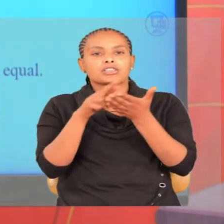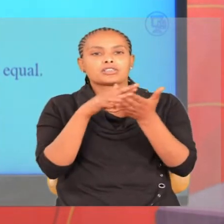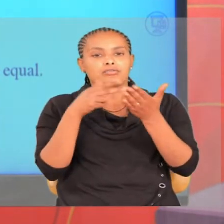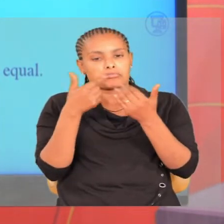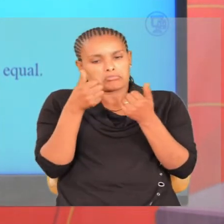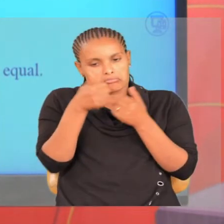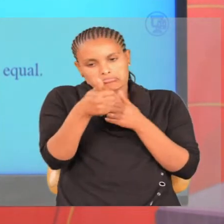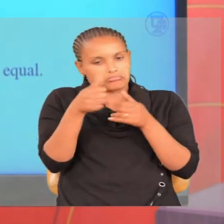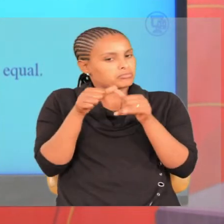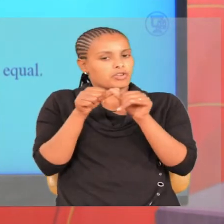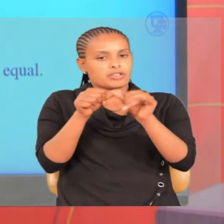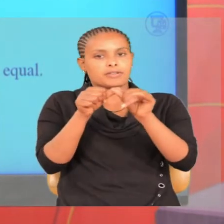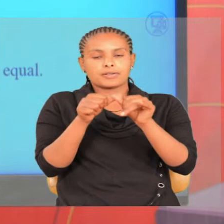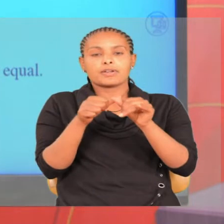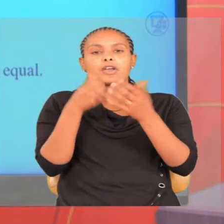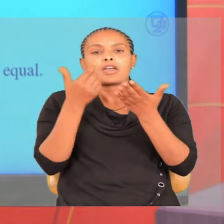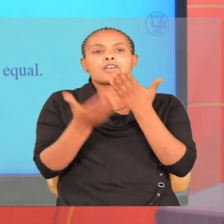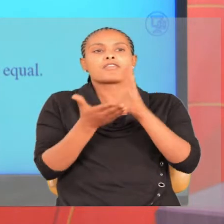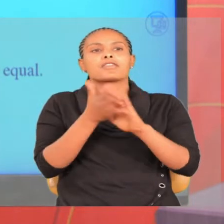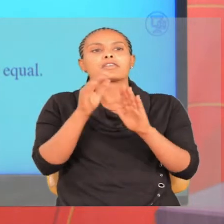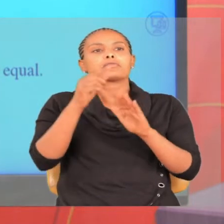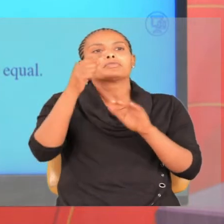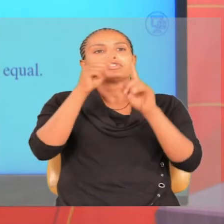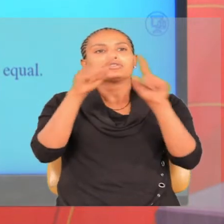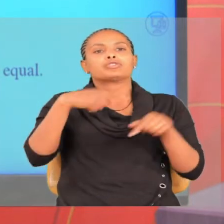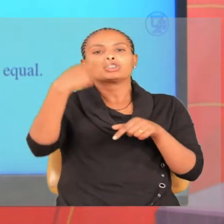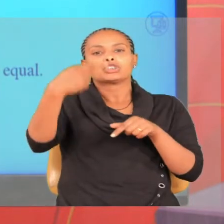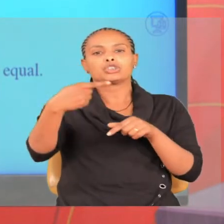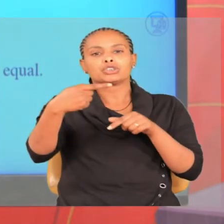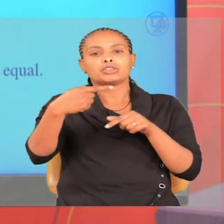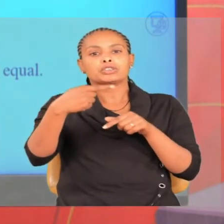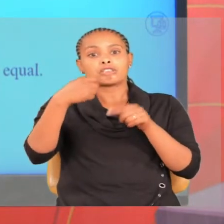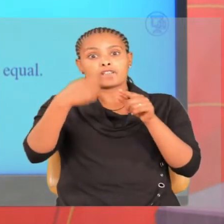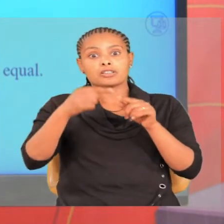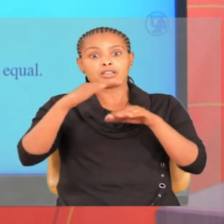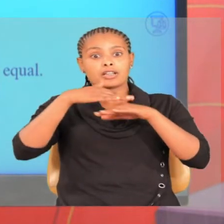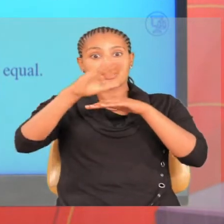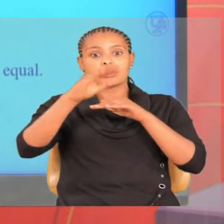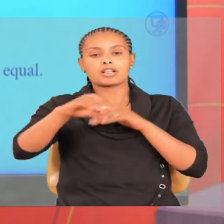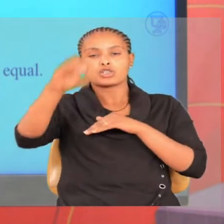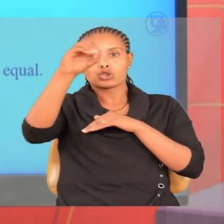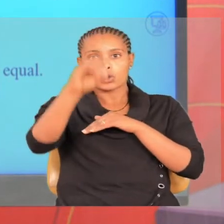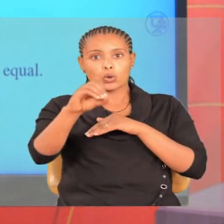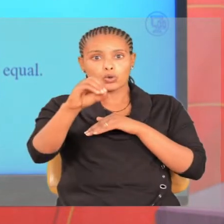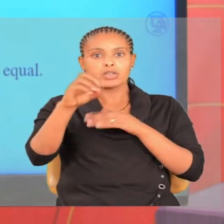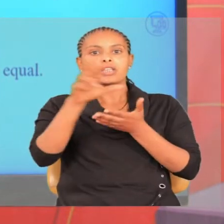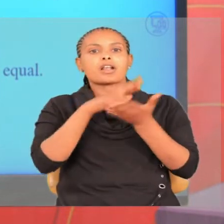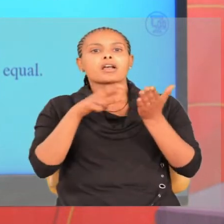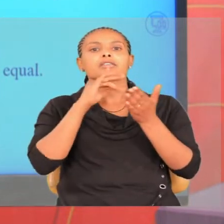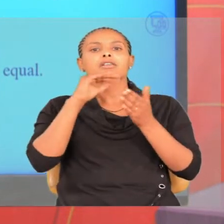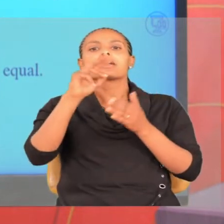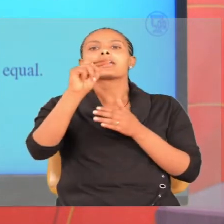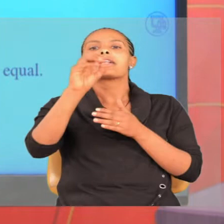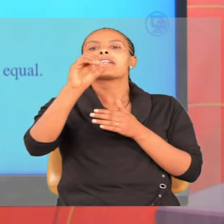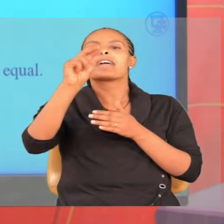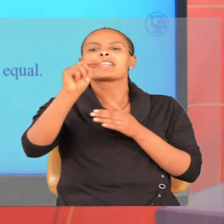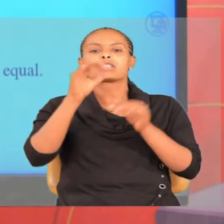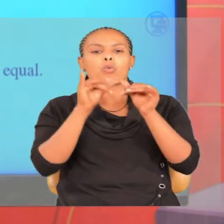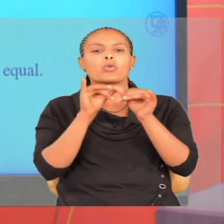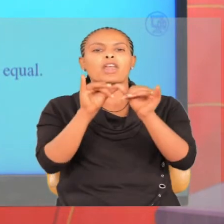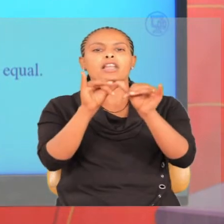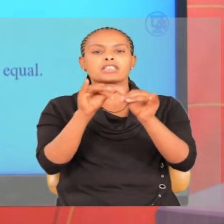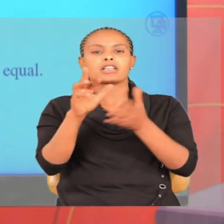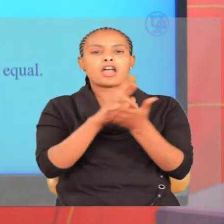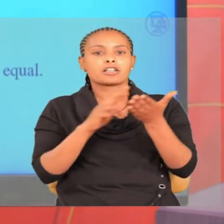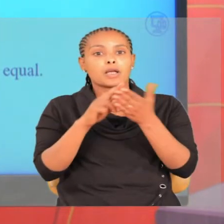itself. If the Gibbs free energy change delta G is greater than 0, the reaction is non-spontaneous